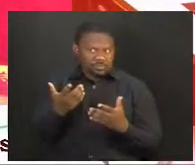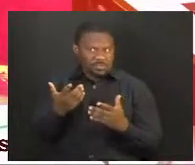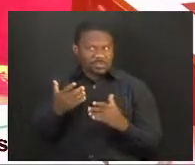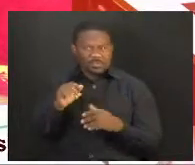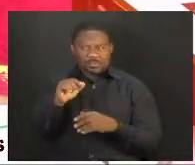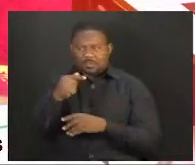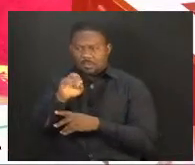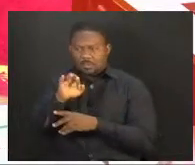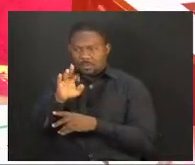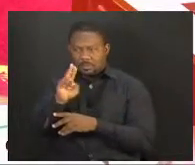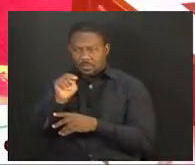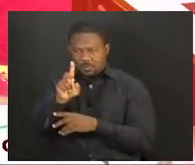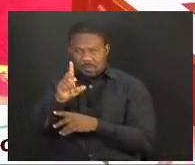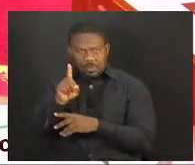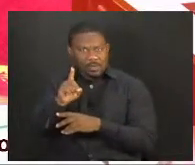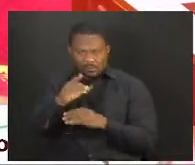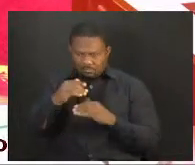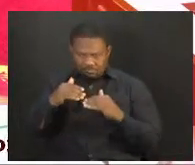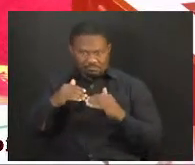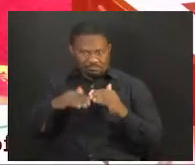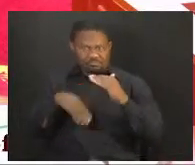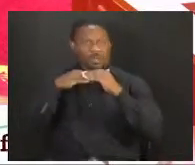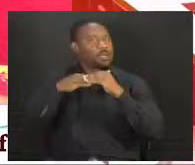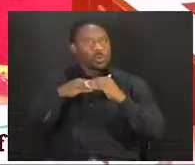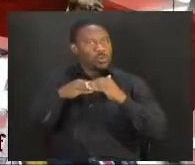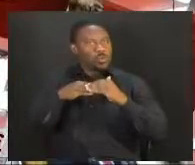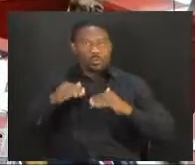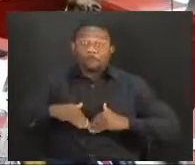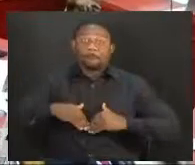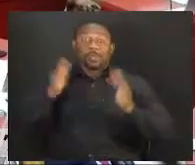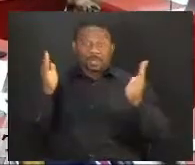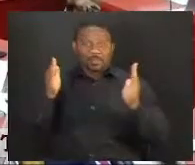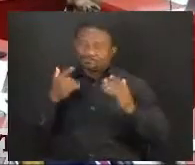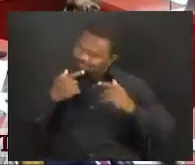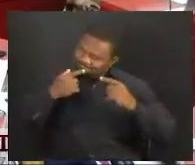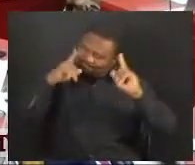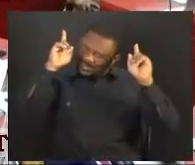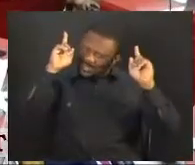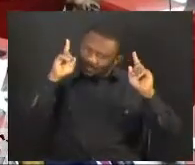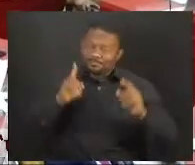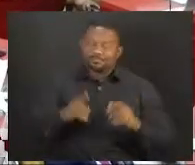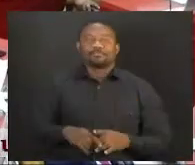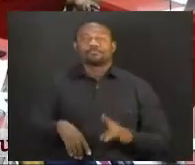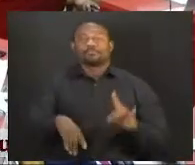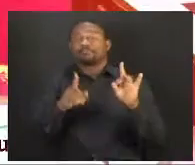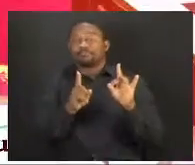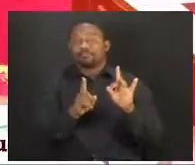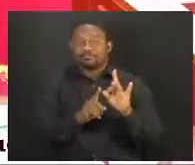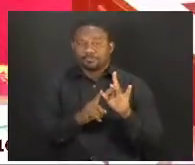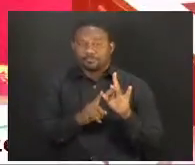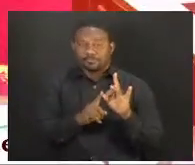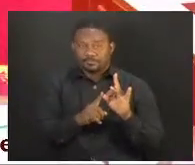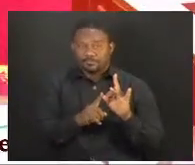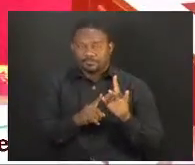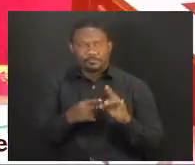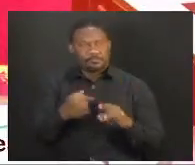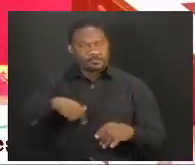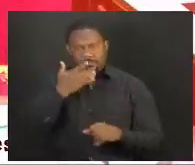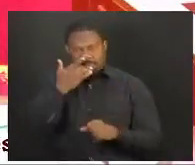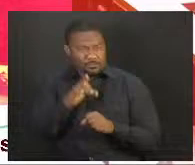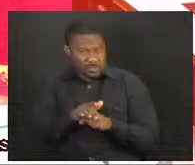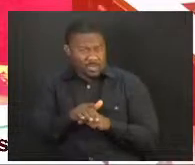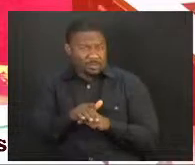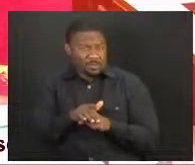get. We have delivered. Mr. Speaker, we committed